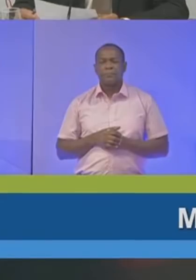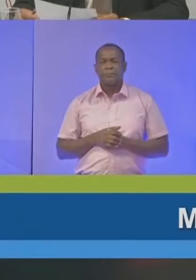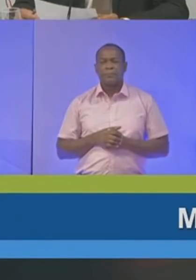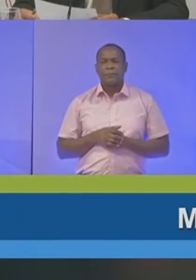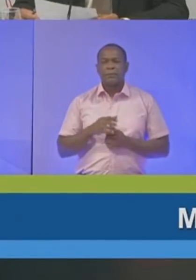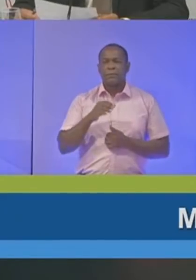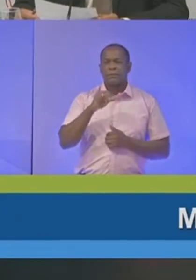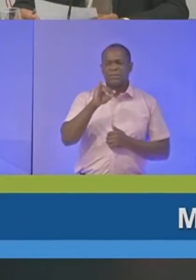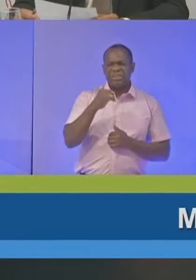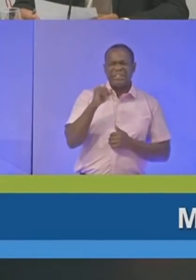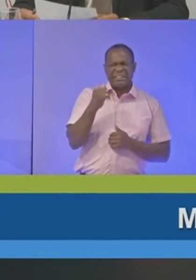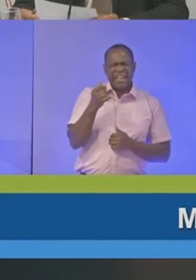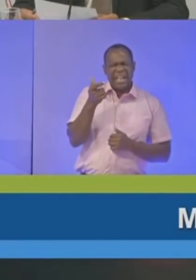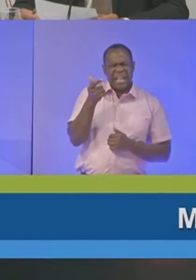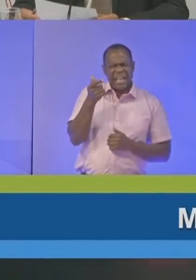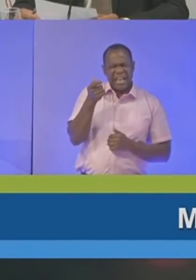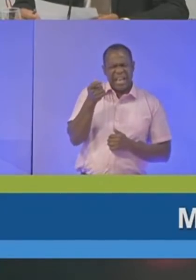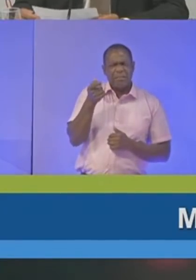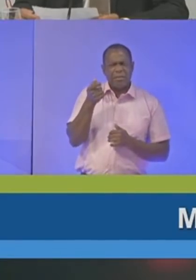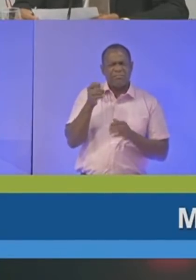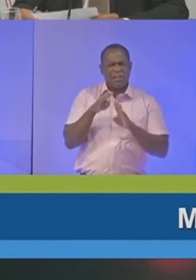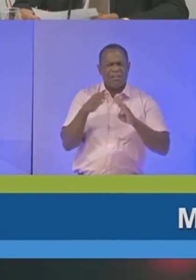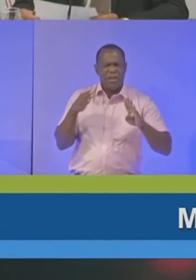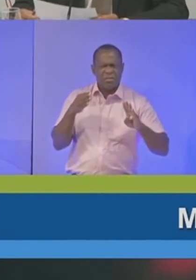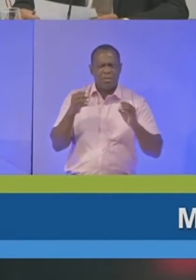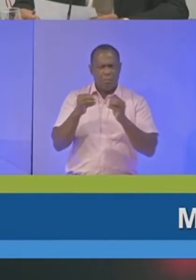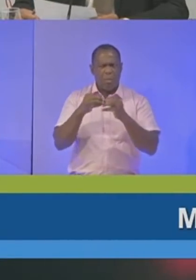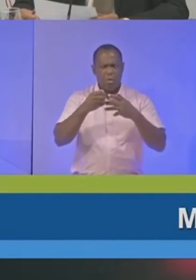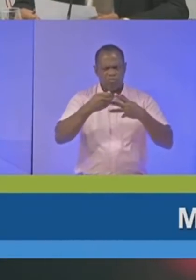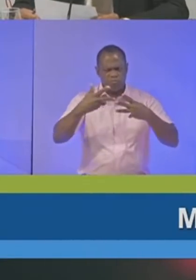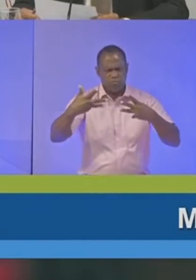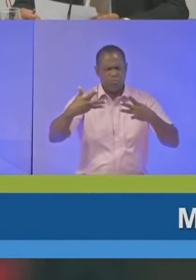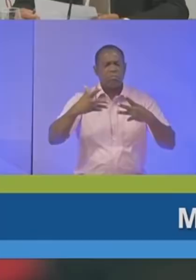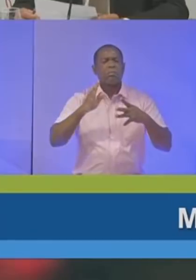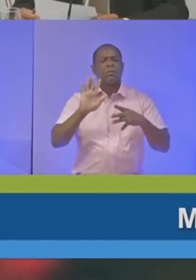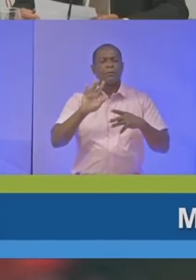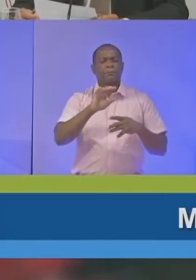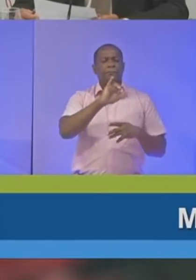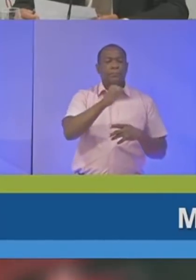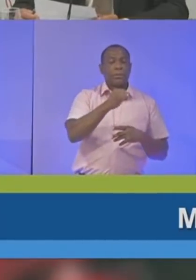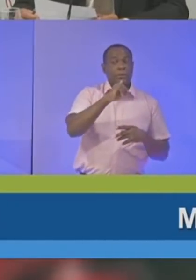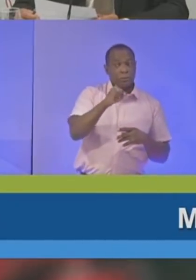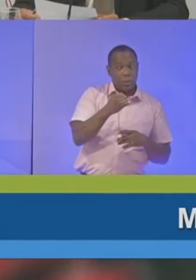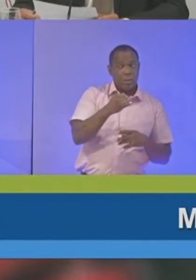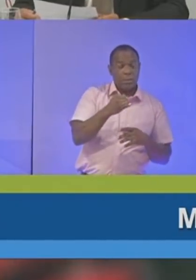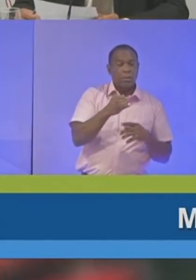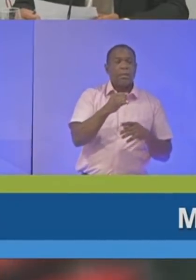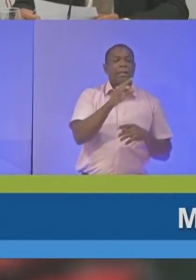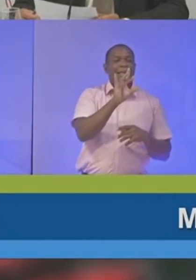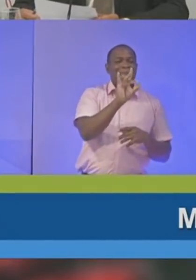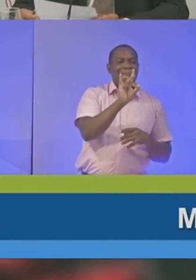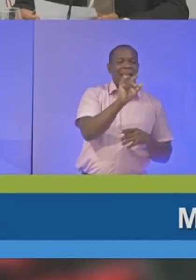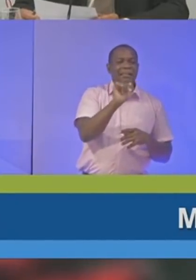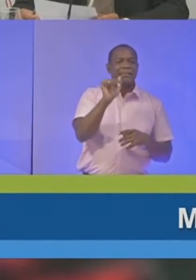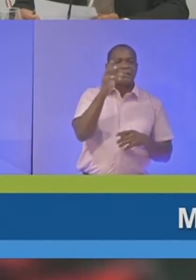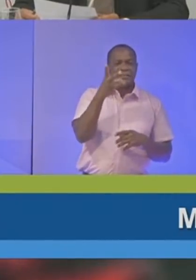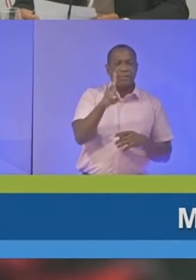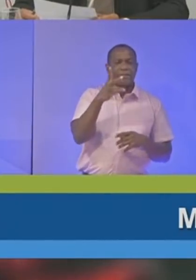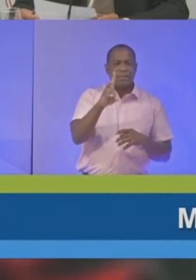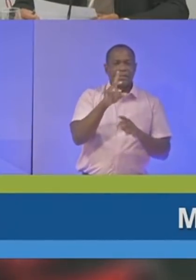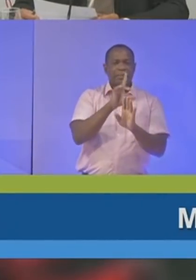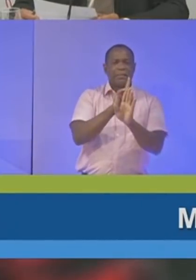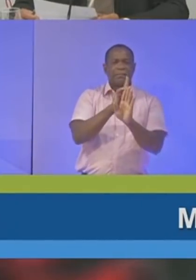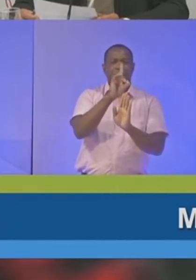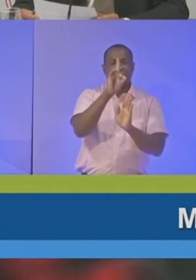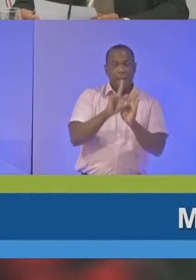is slightly different, so let's go it through. Johnson & Johnson, 8th to 17th of December, if you received